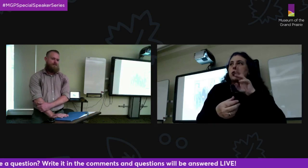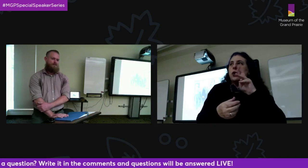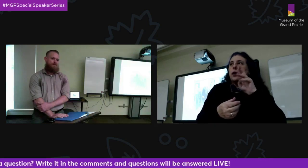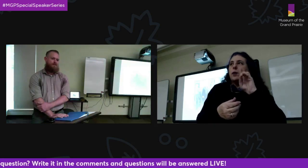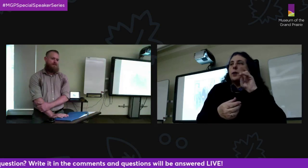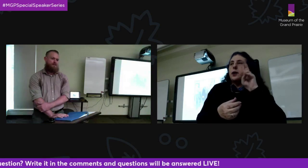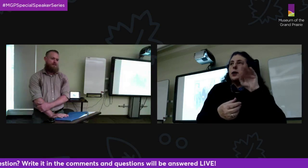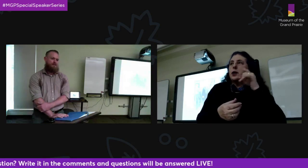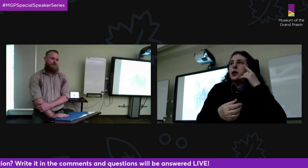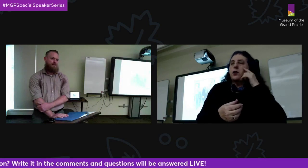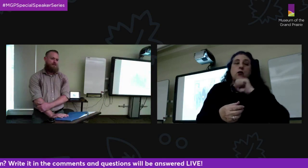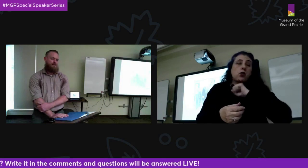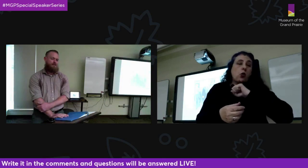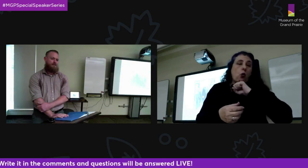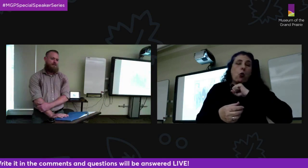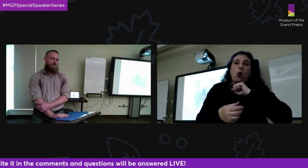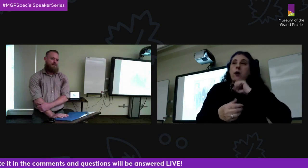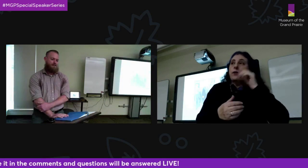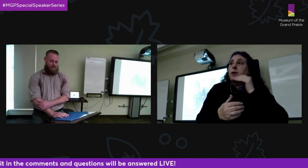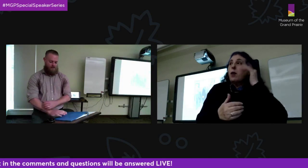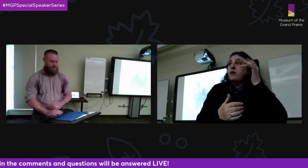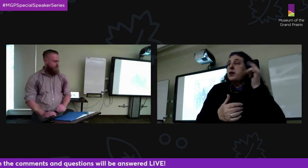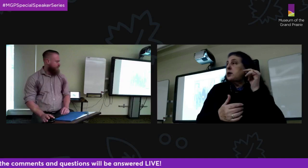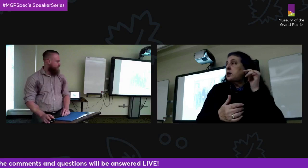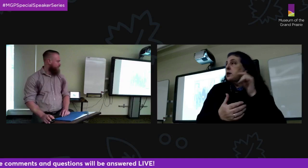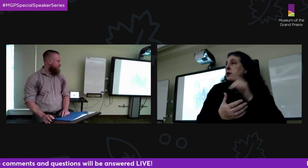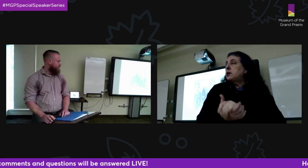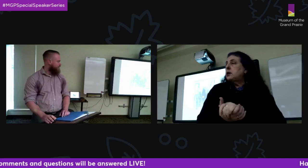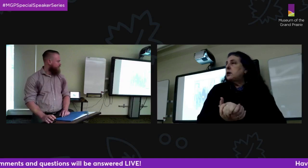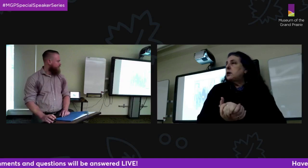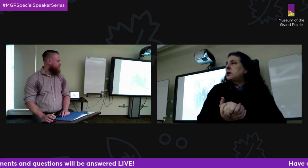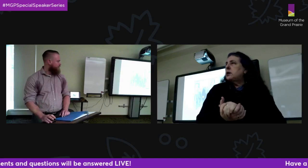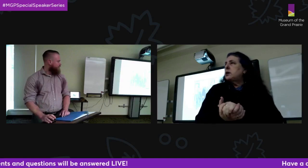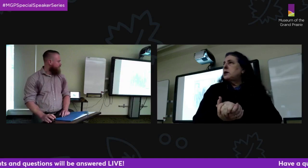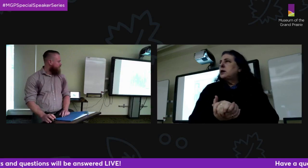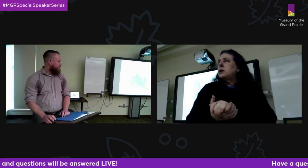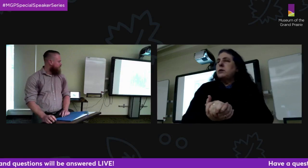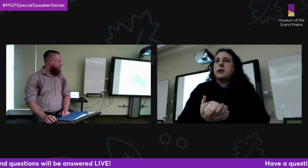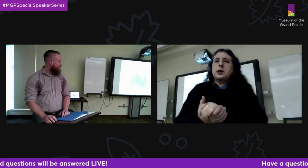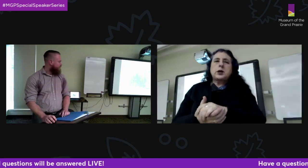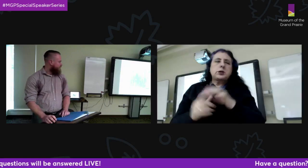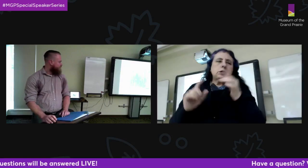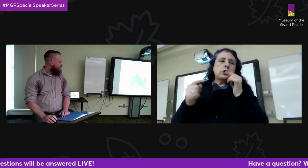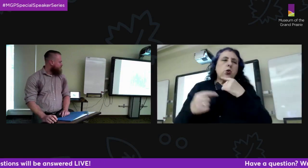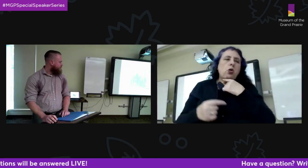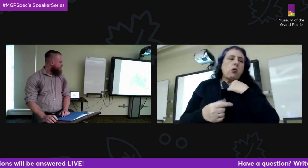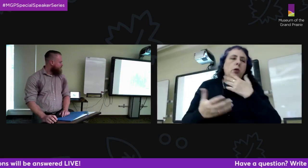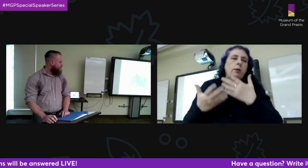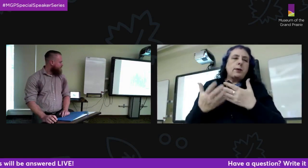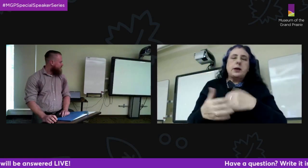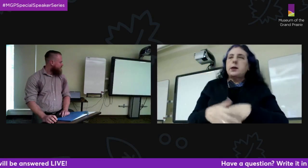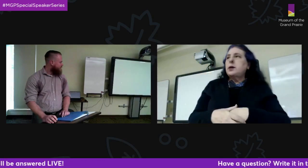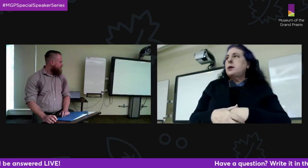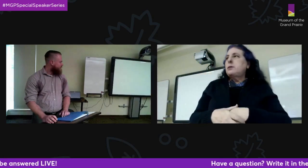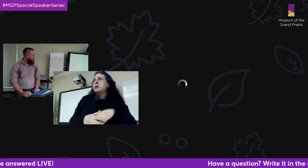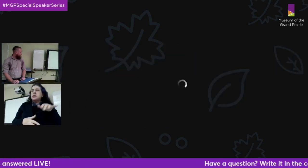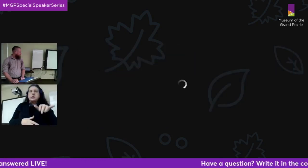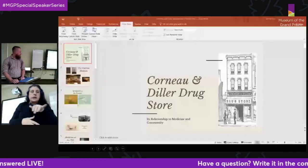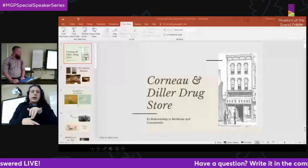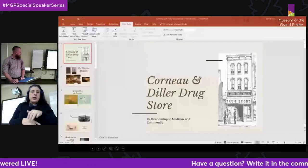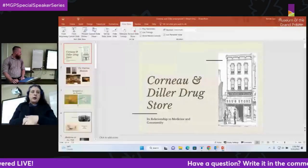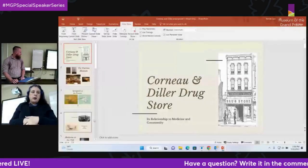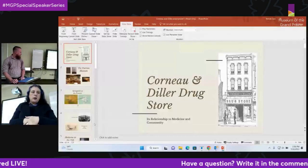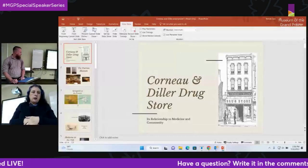a cough and a vomit oh yeah for sorcery bit is it the same